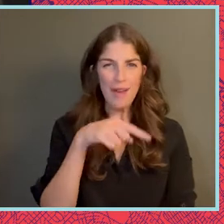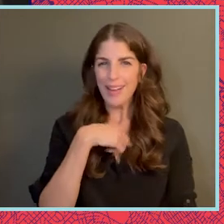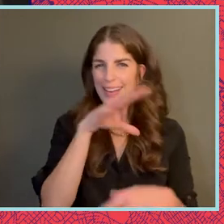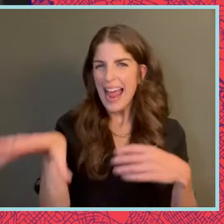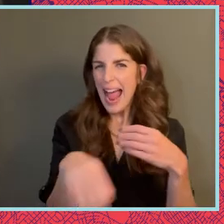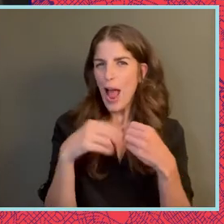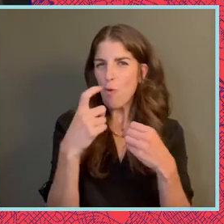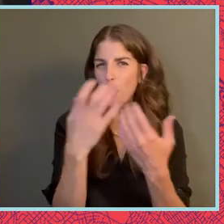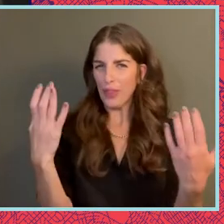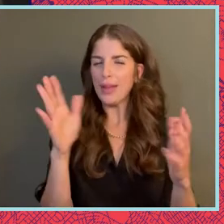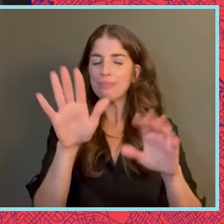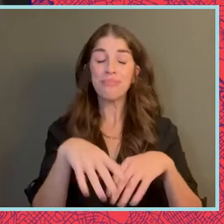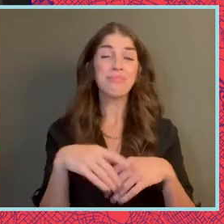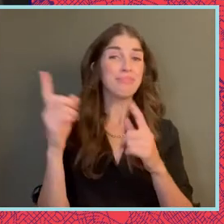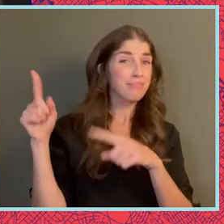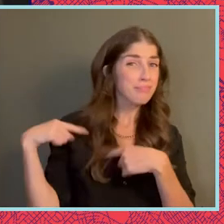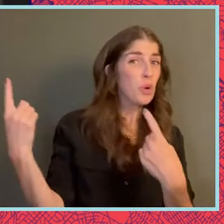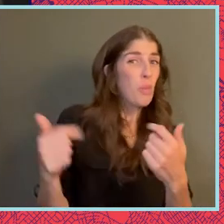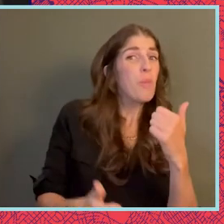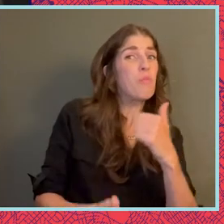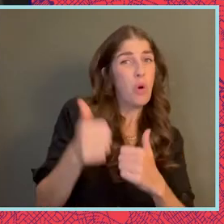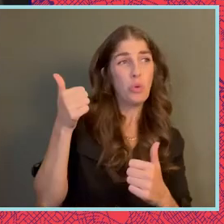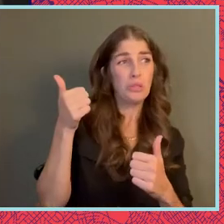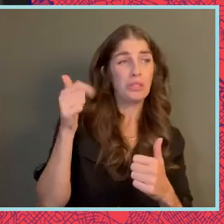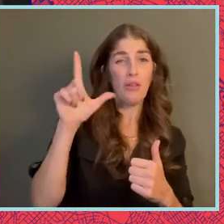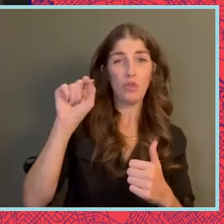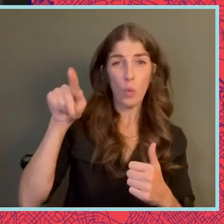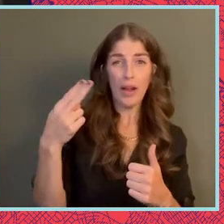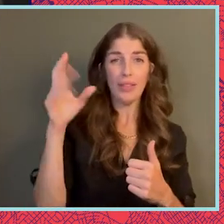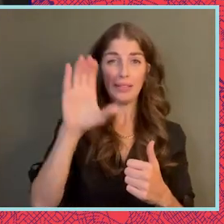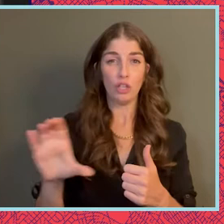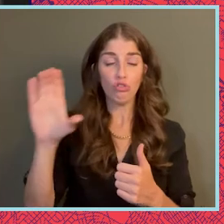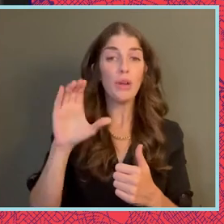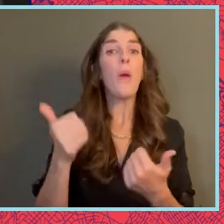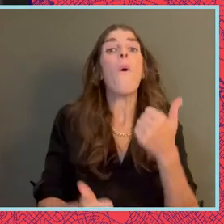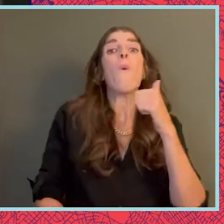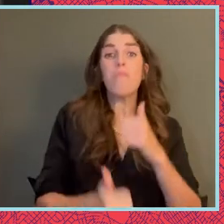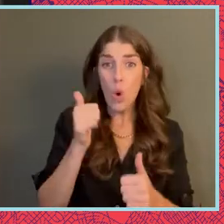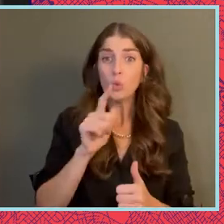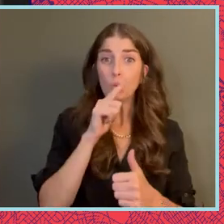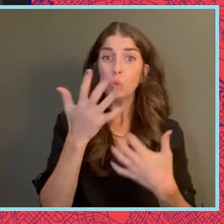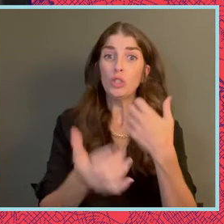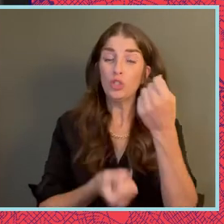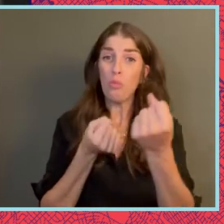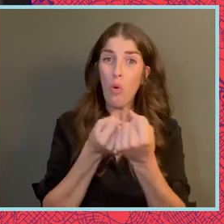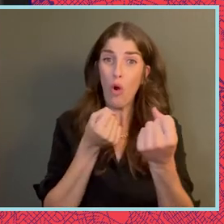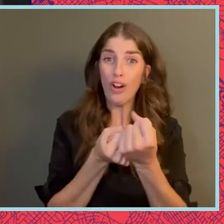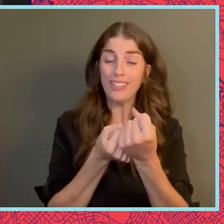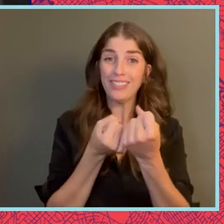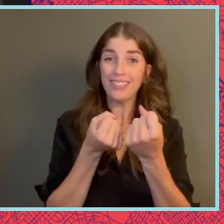Can I just add one thing? Because for most of the 20th century, the vast majority of champions of a